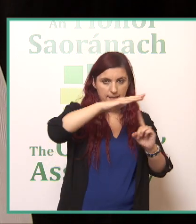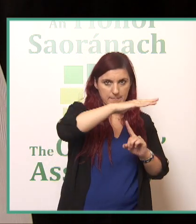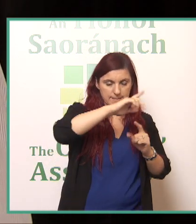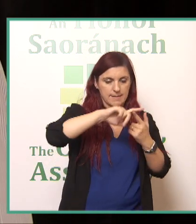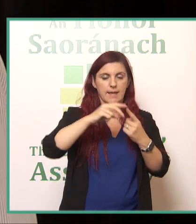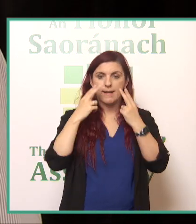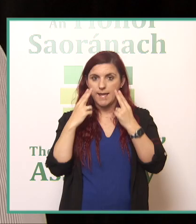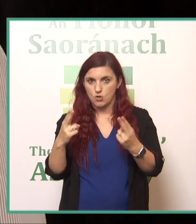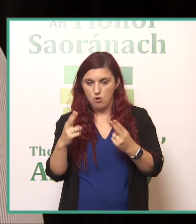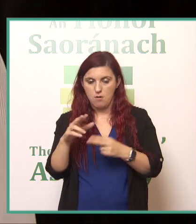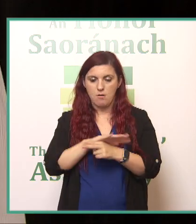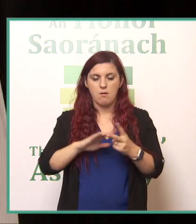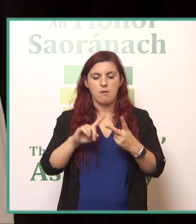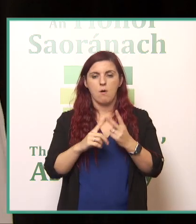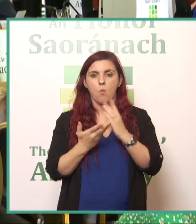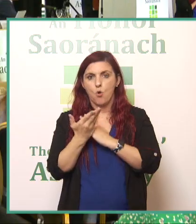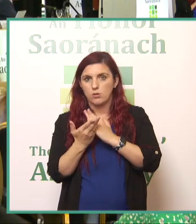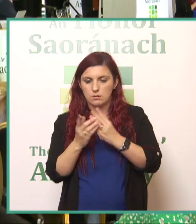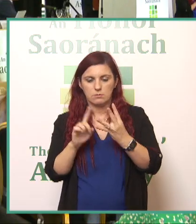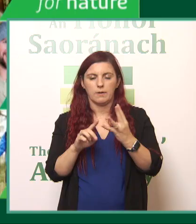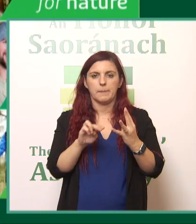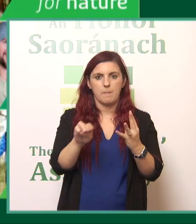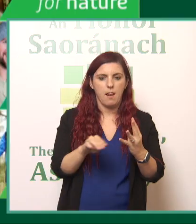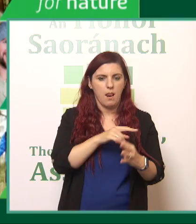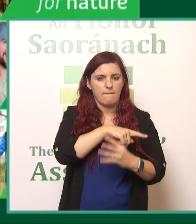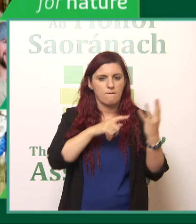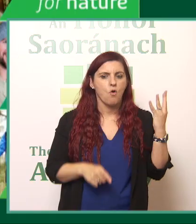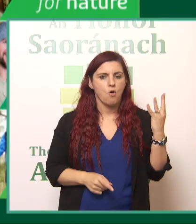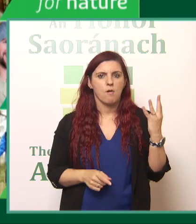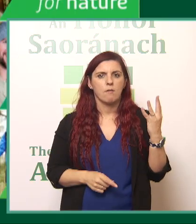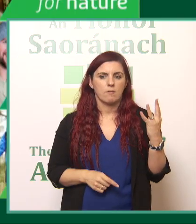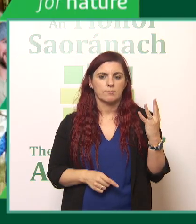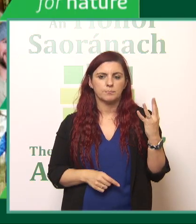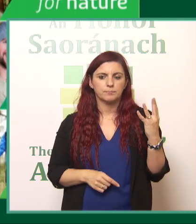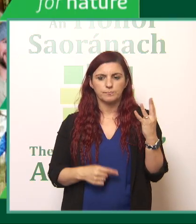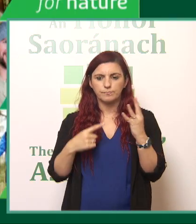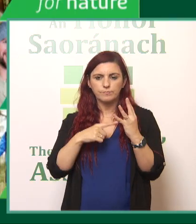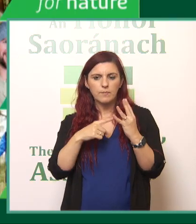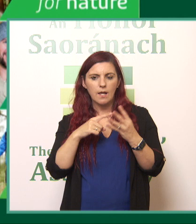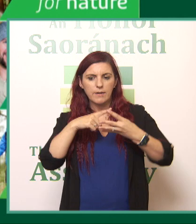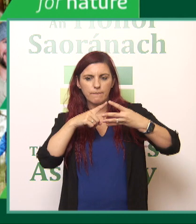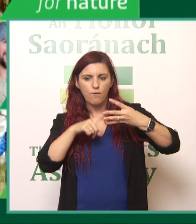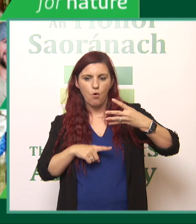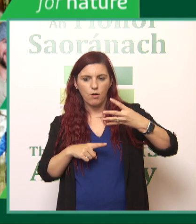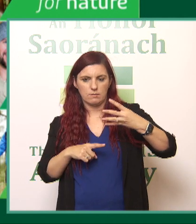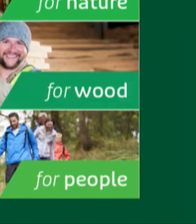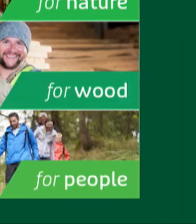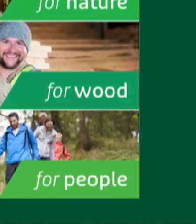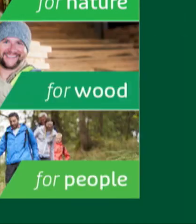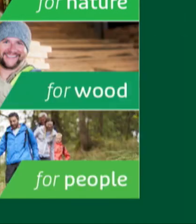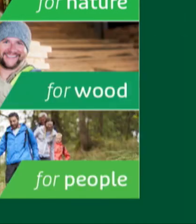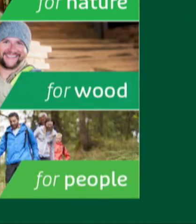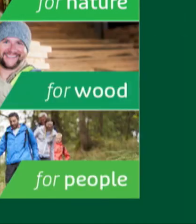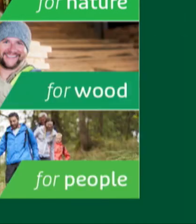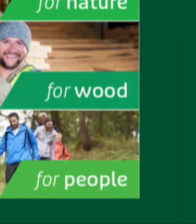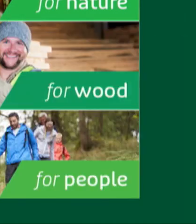nature, forests for wood, and forests for people. So we think these four objectives really do sum up what our